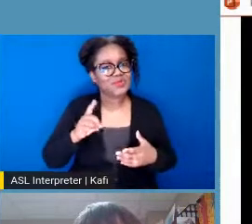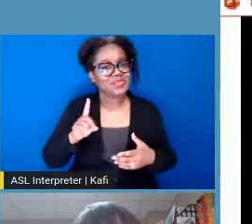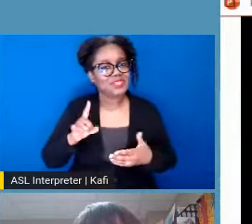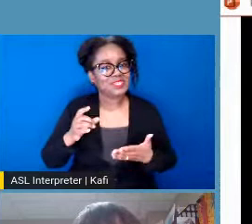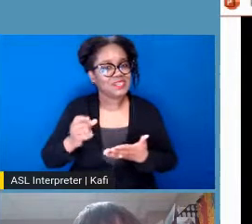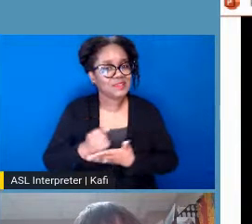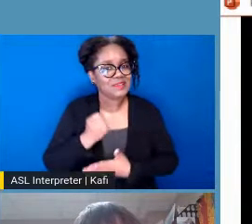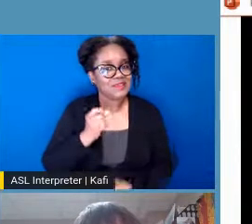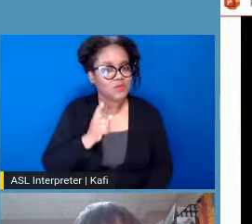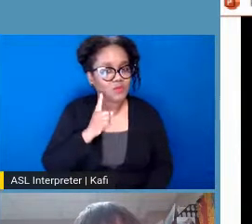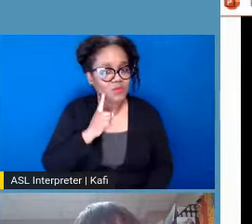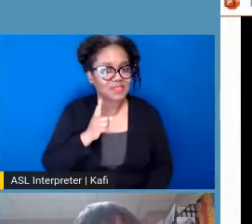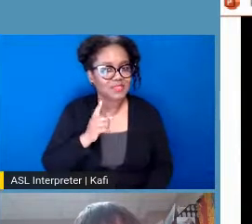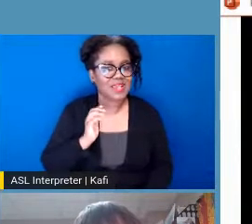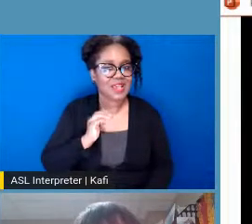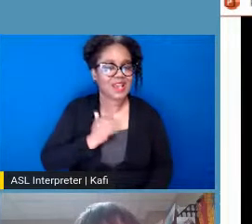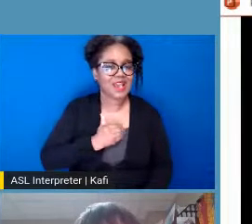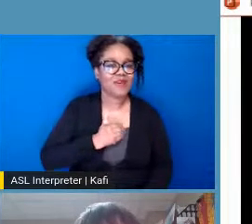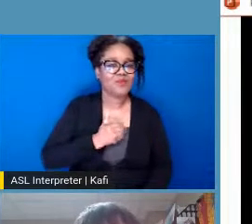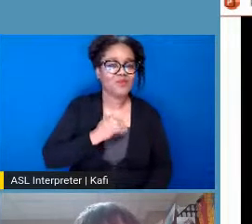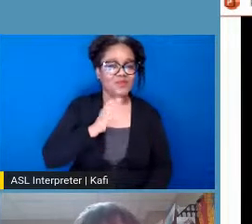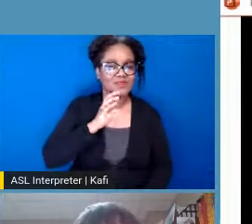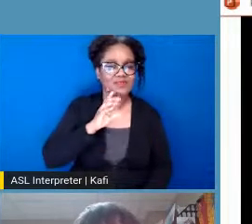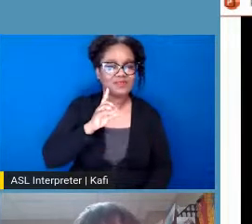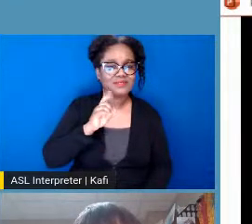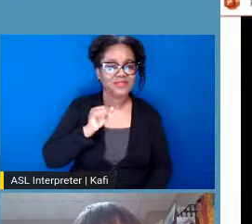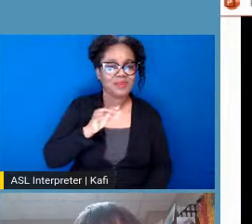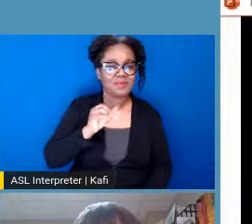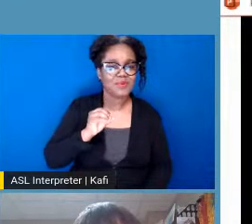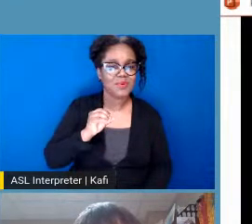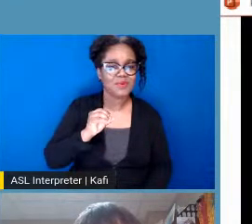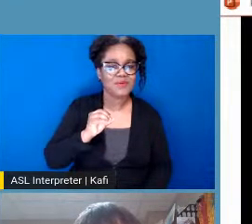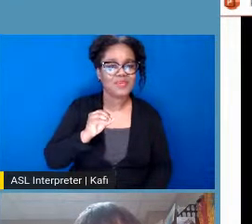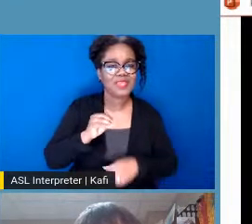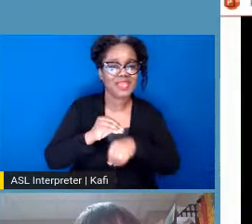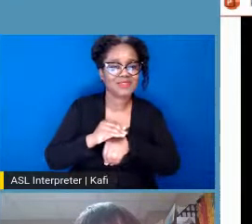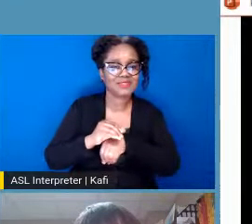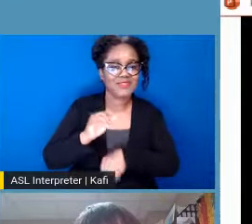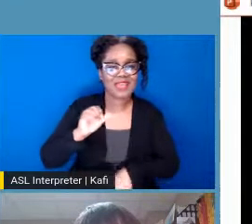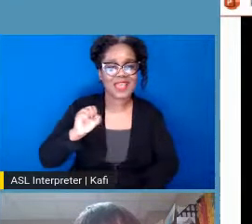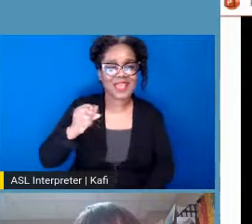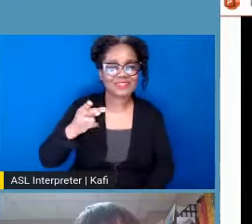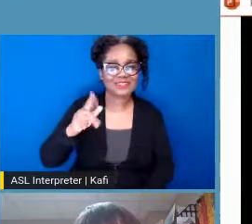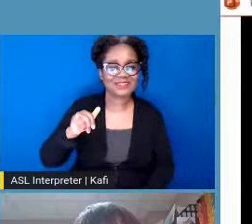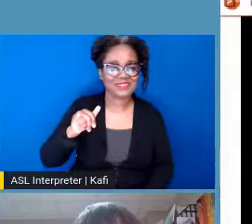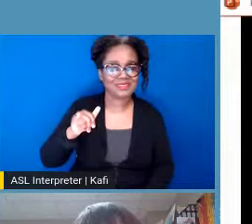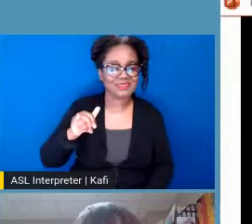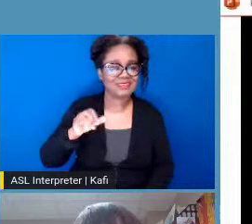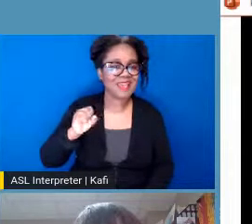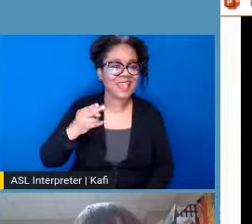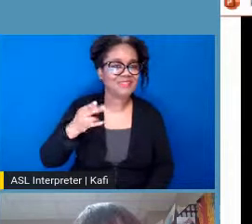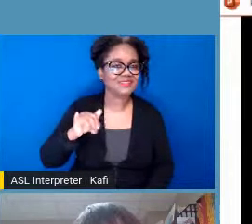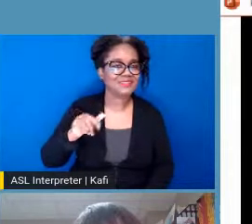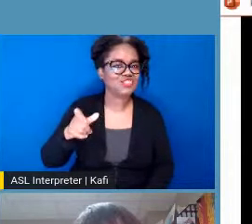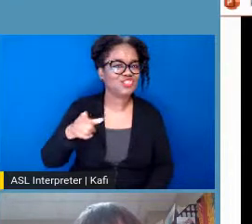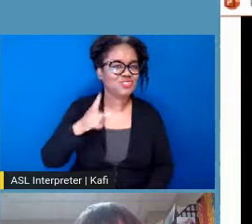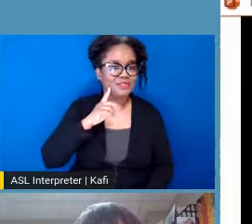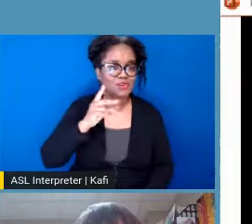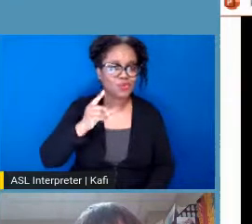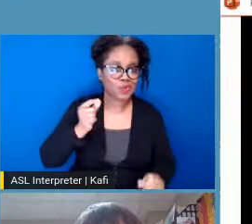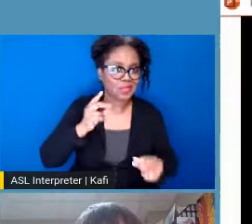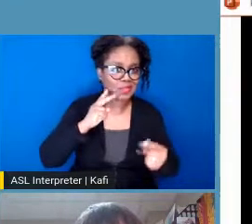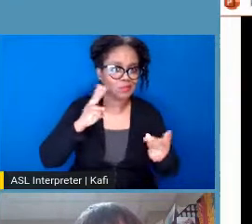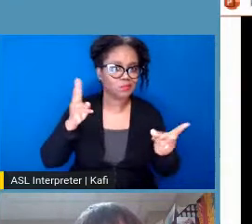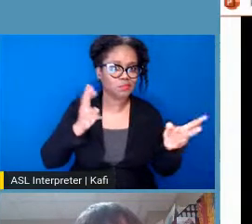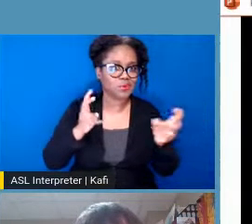local arts council, Ashley Ragsdale, who very quickly pulled together a daily art challenge